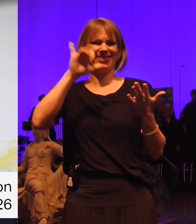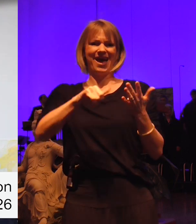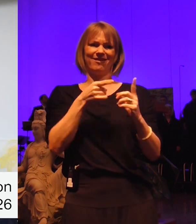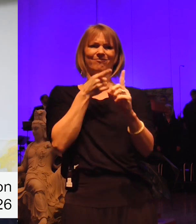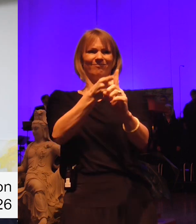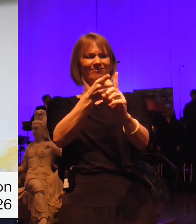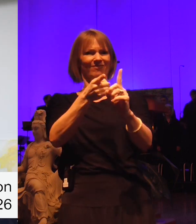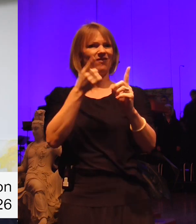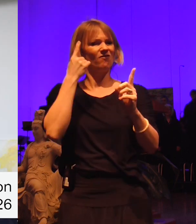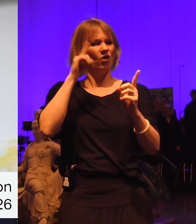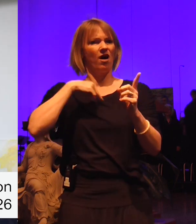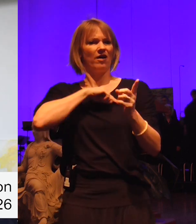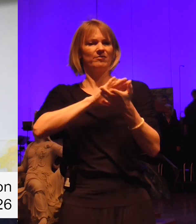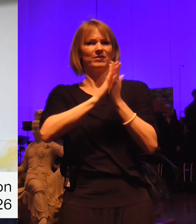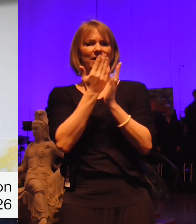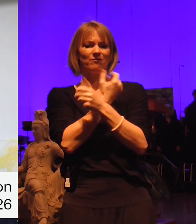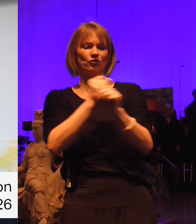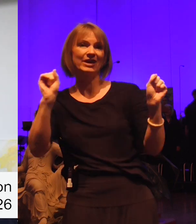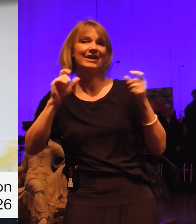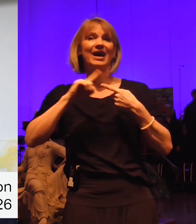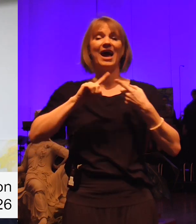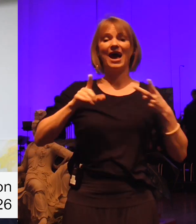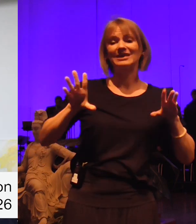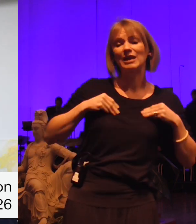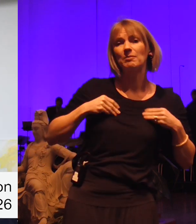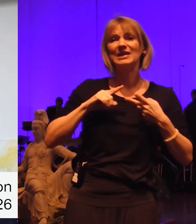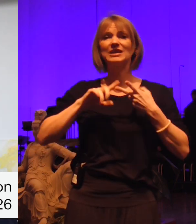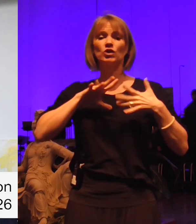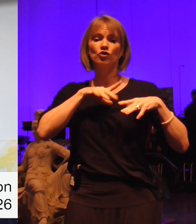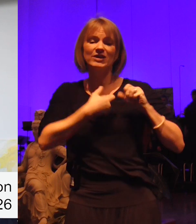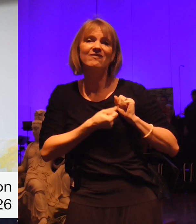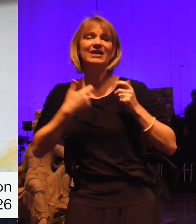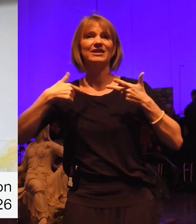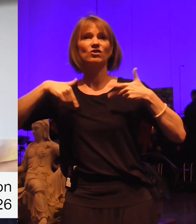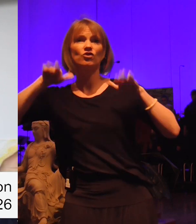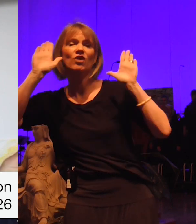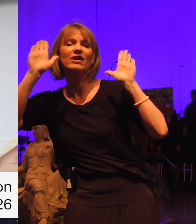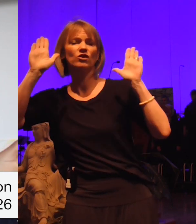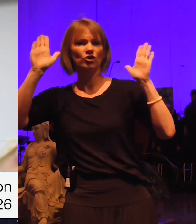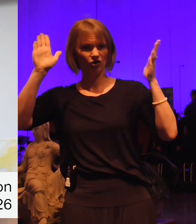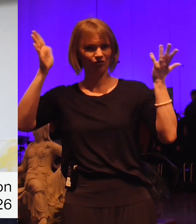to freedom? Acceptance, grieving, surrender